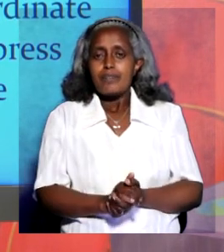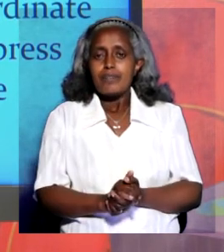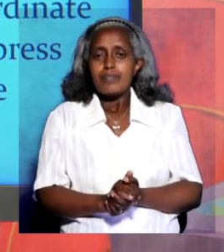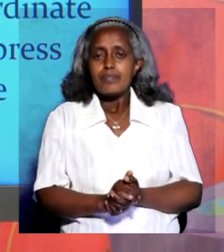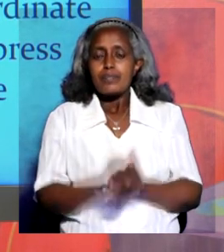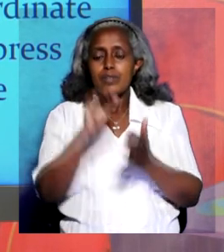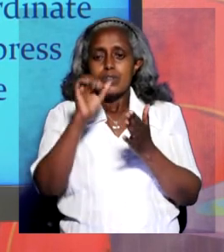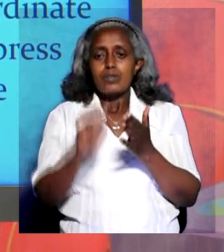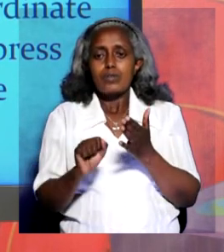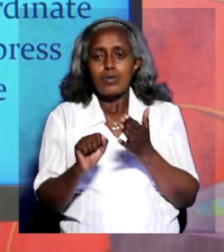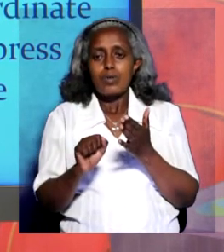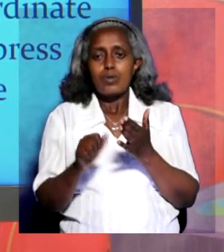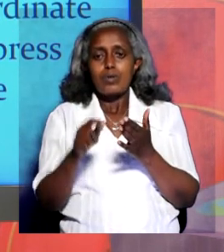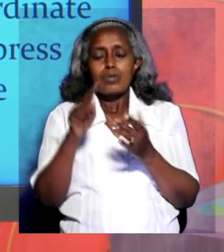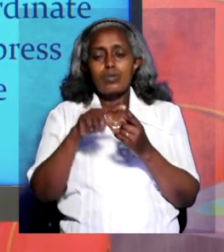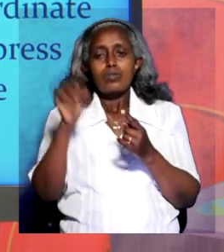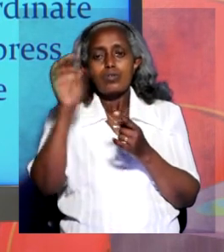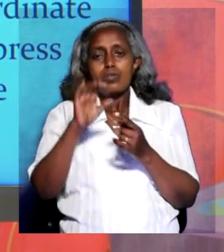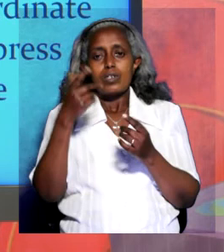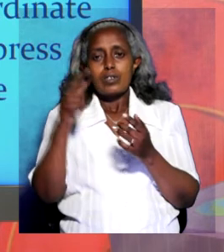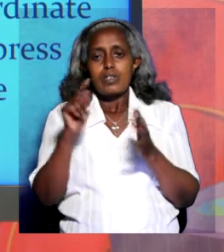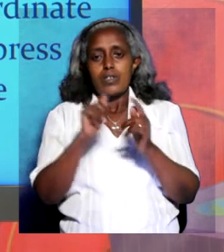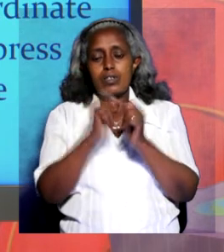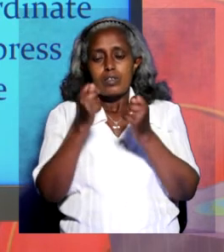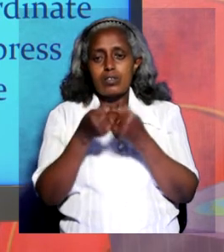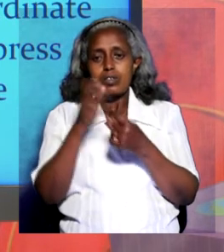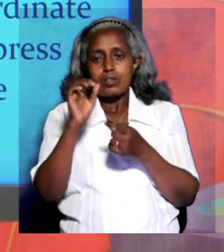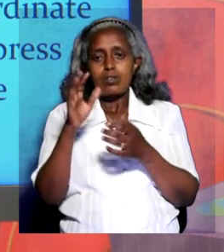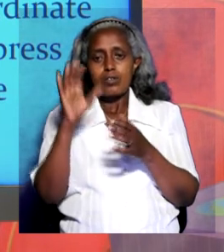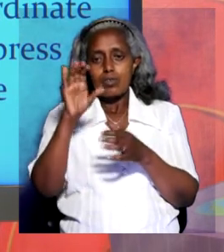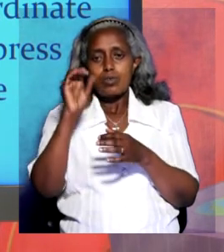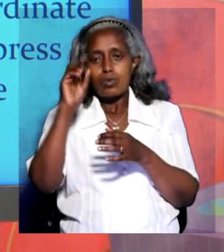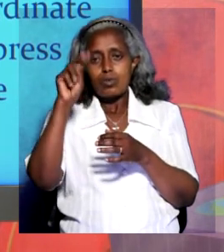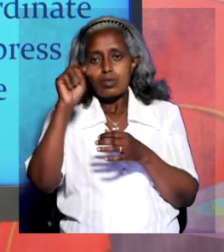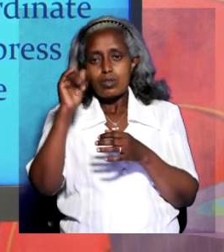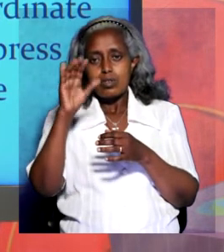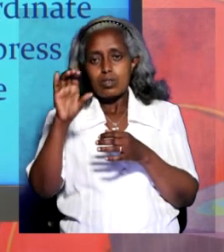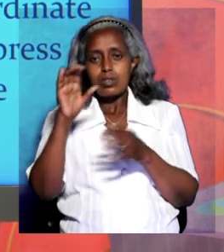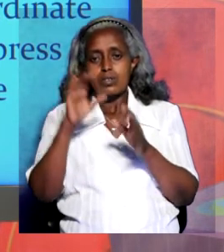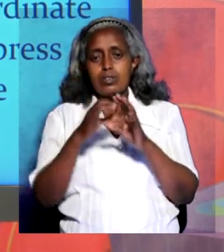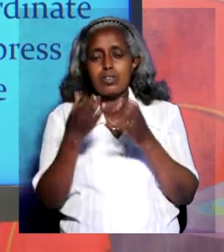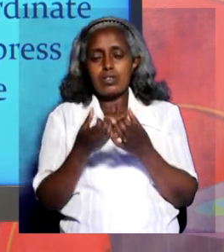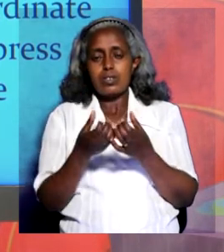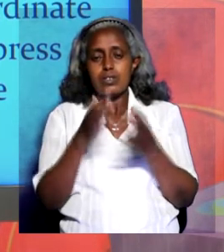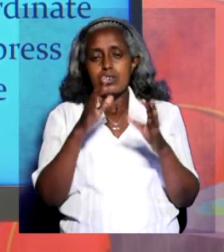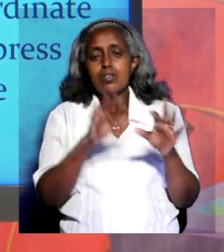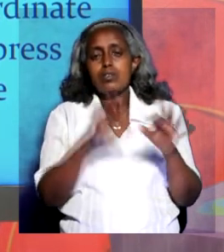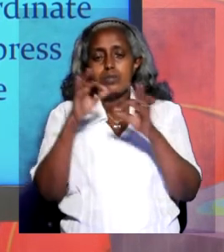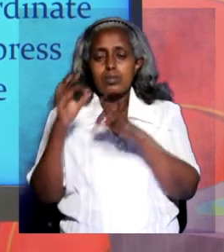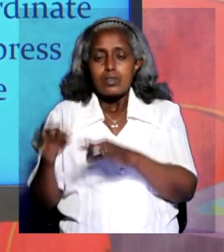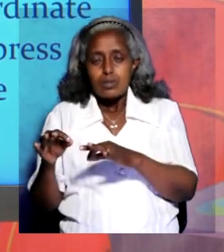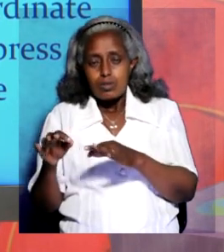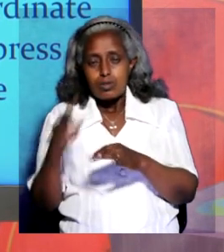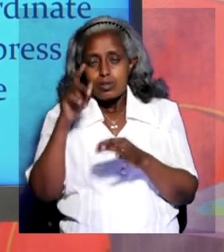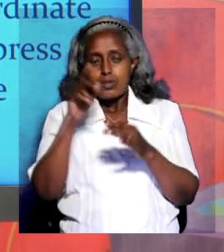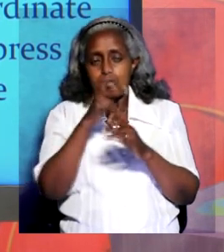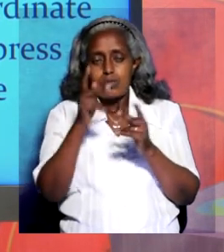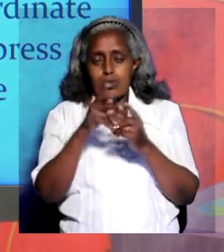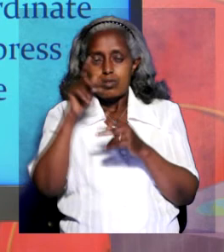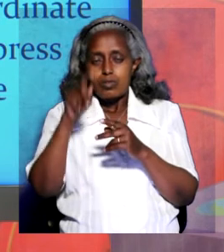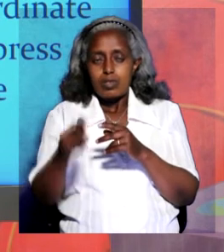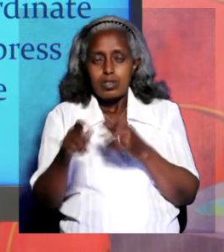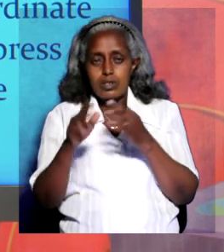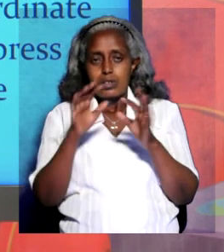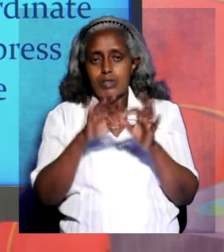so to find the translation of a conic section, simply substitute in place of x. In place of x,